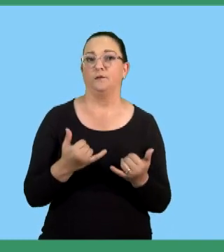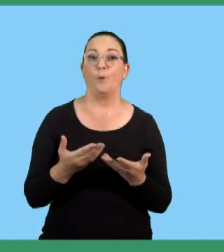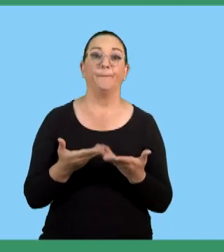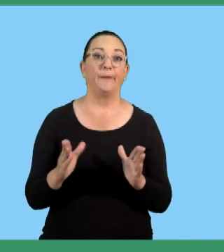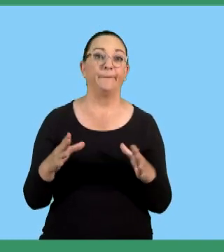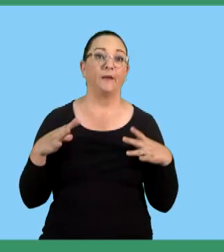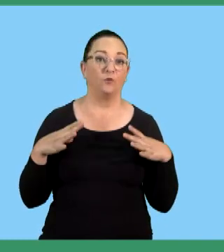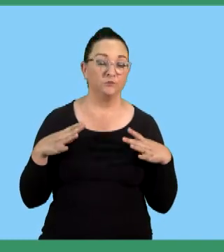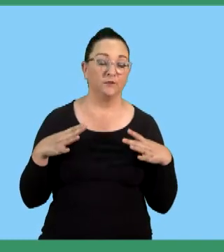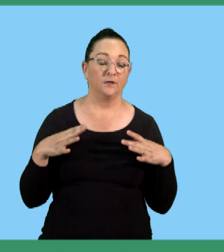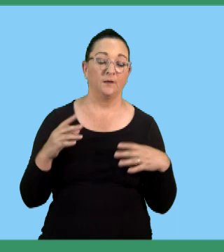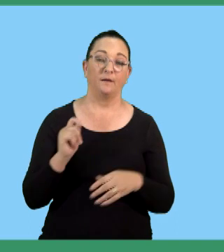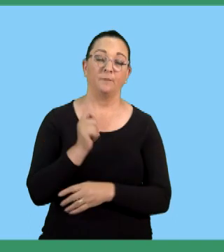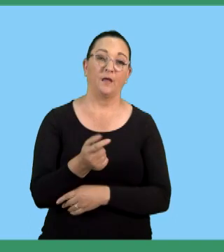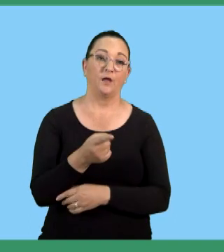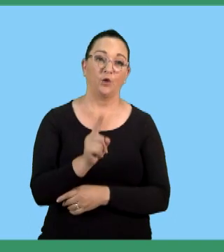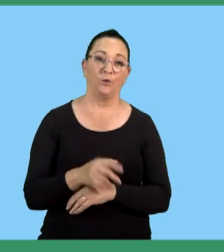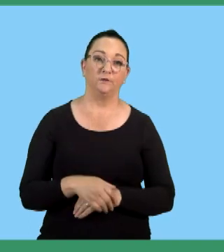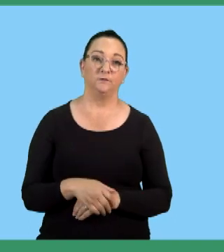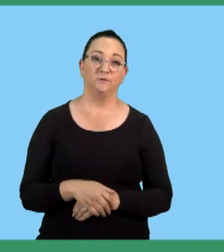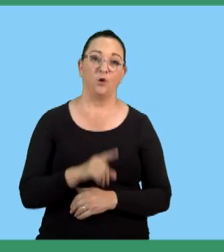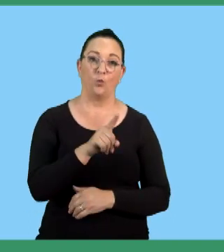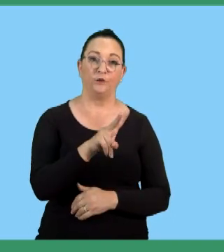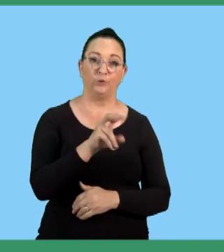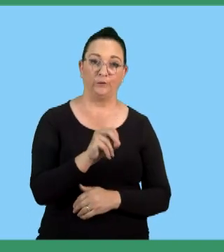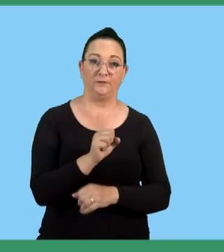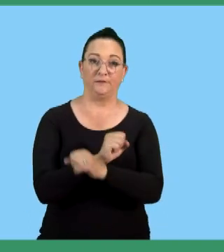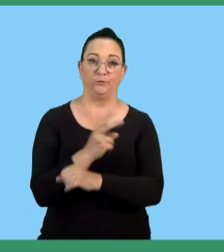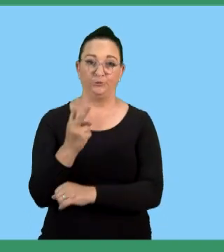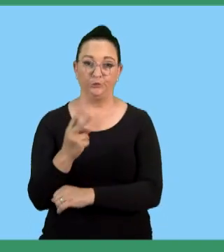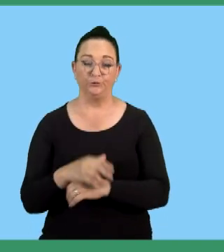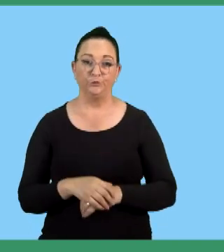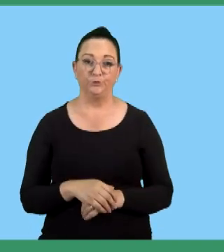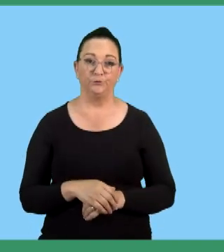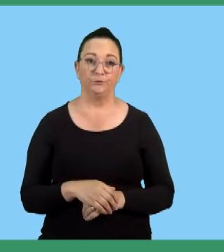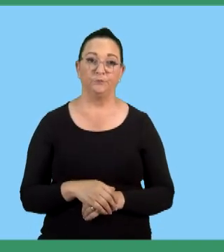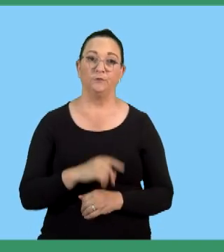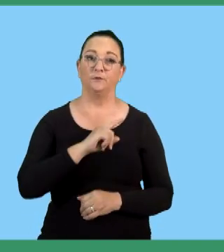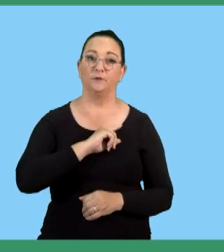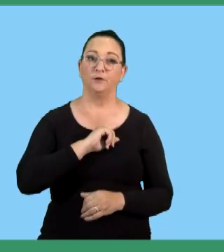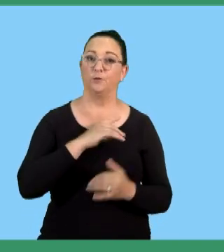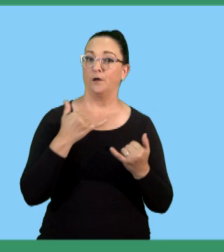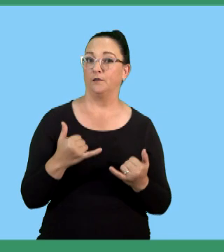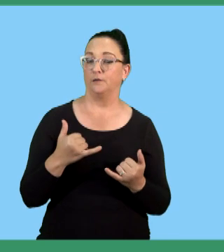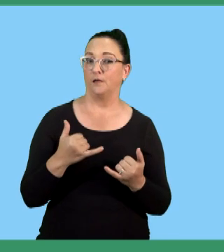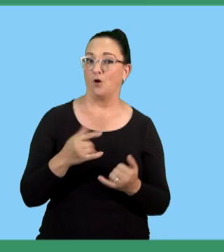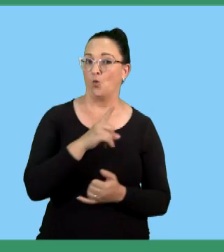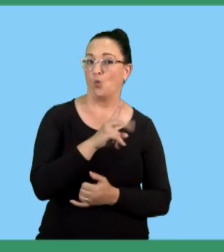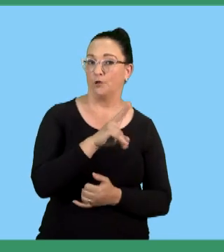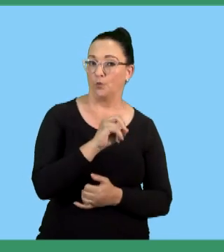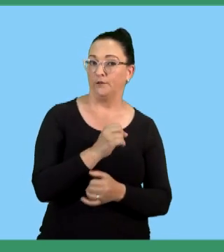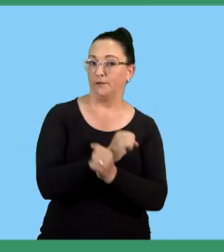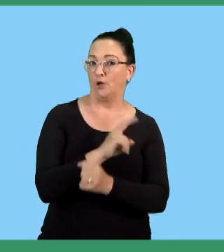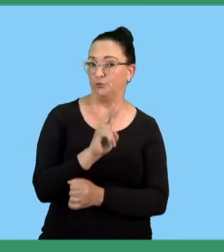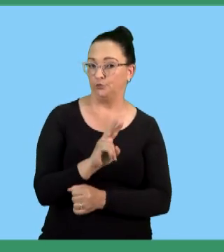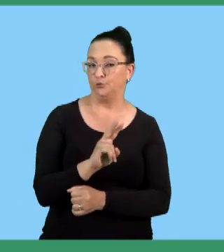On a public day, on a public holiday, we're going to say 120 times what? Times 2, meaning public holiday is how much? What is 120 times